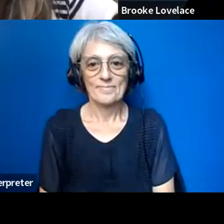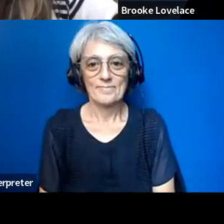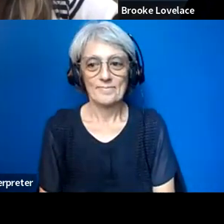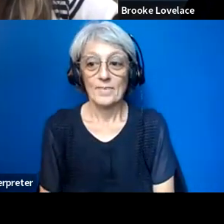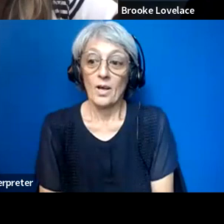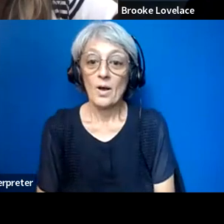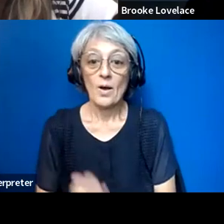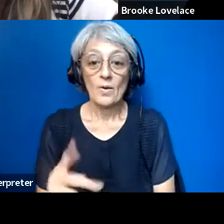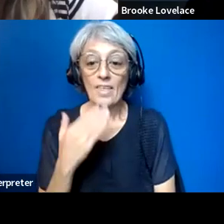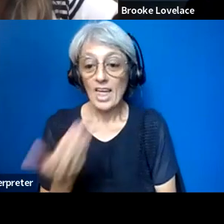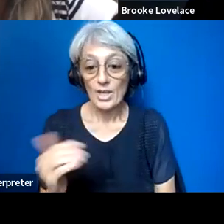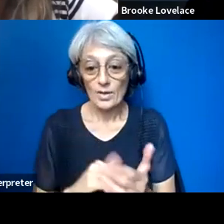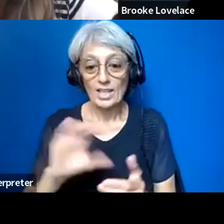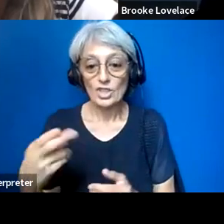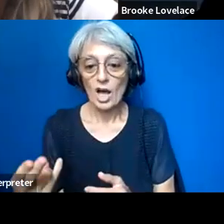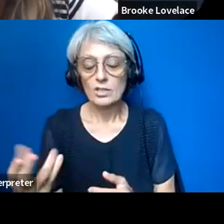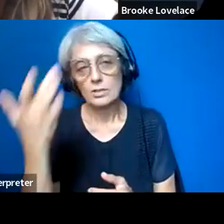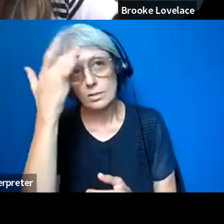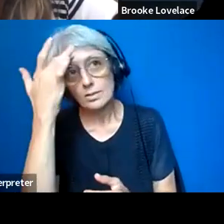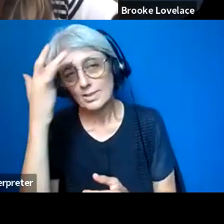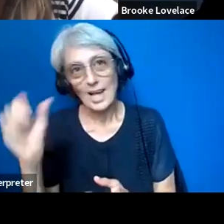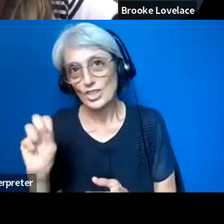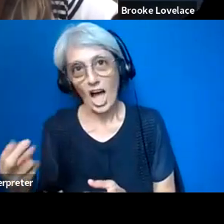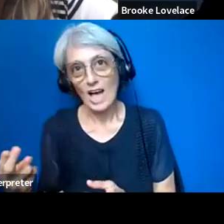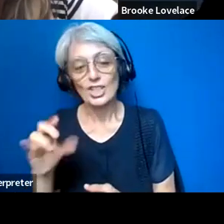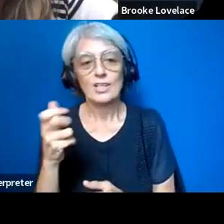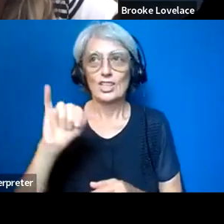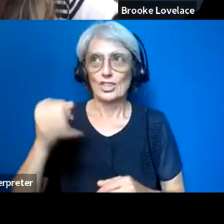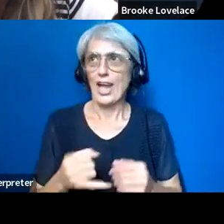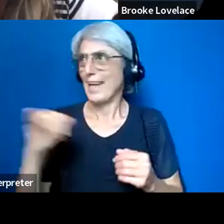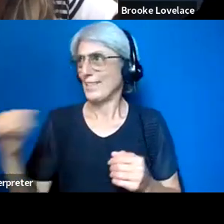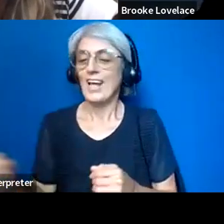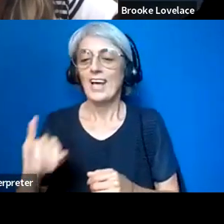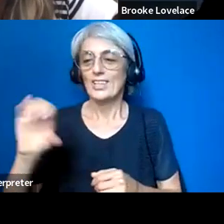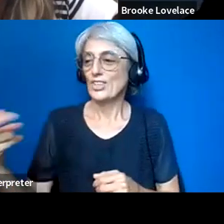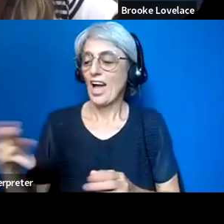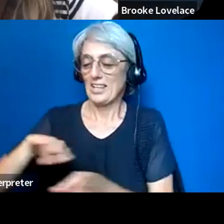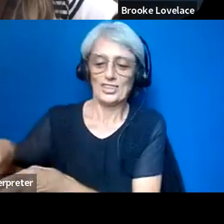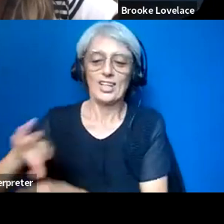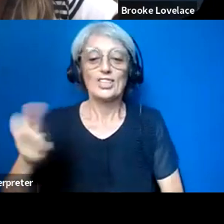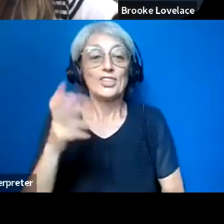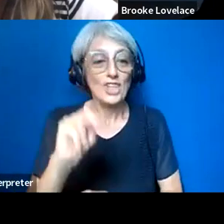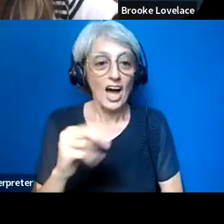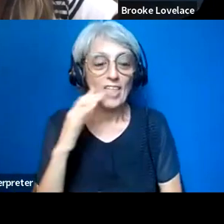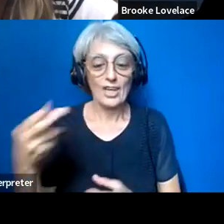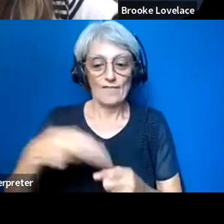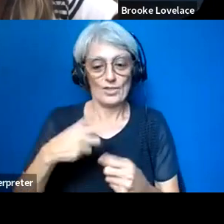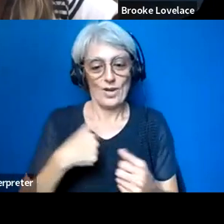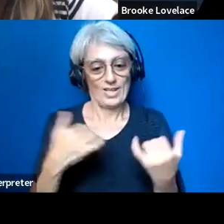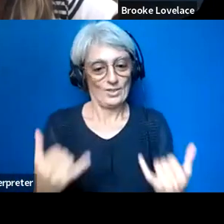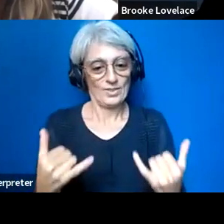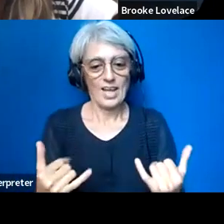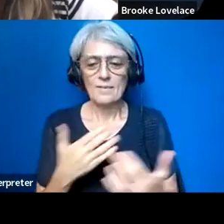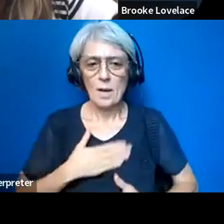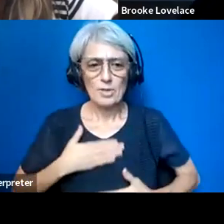Well, thank you again, John, for too many J names. John, for joining us today. I really appreciate it. And I know